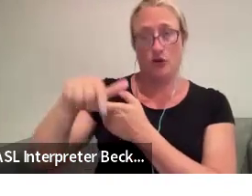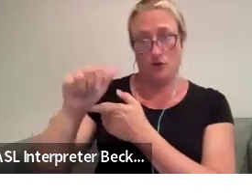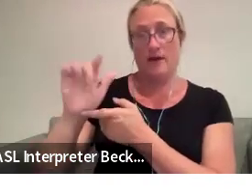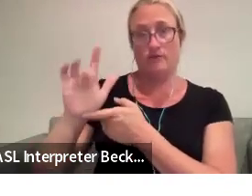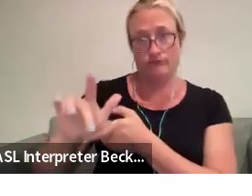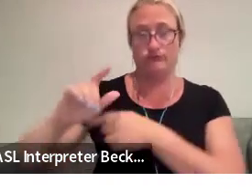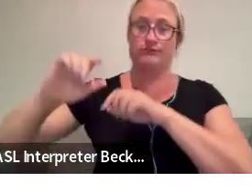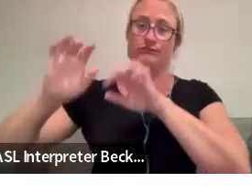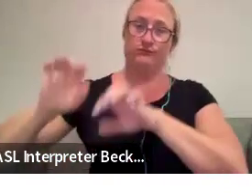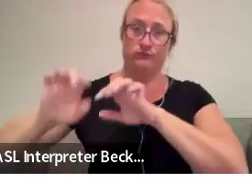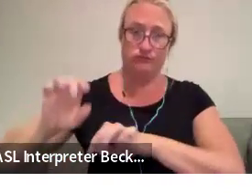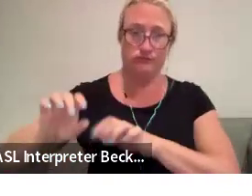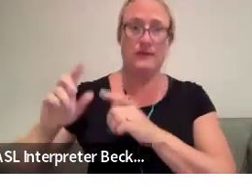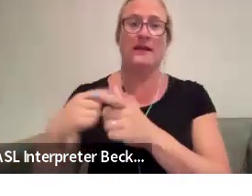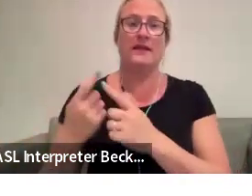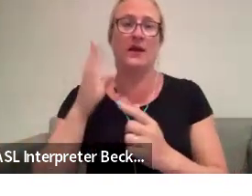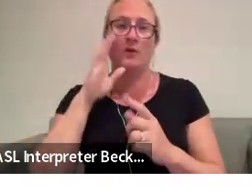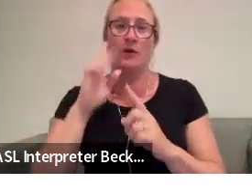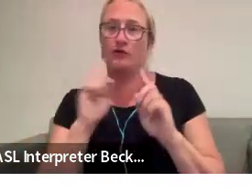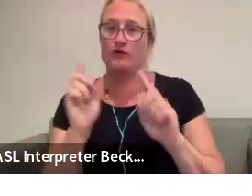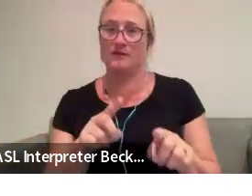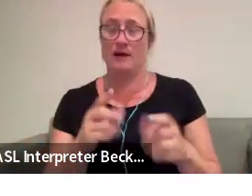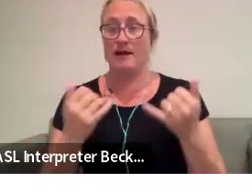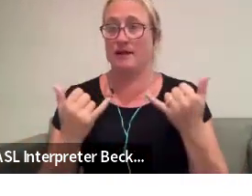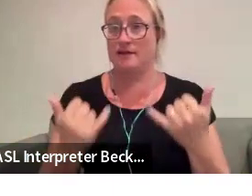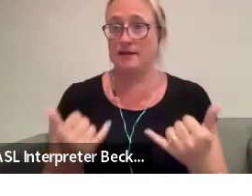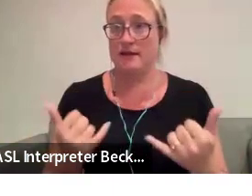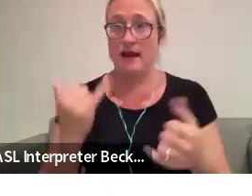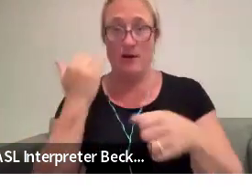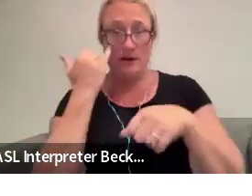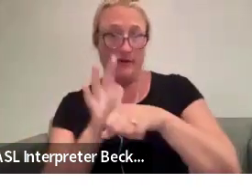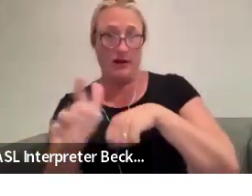box, and they will be responded to either via live